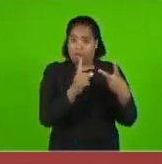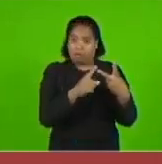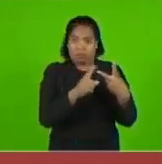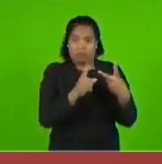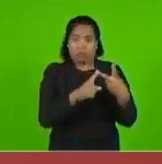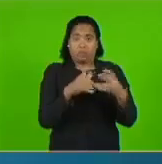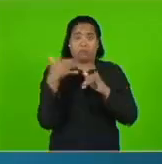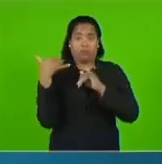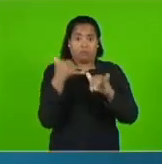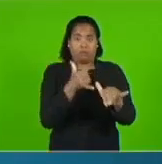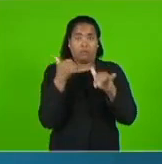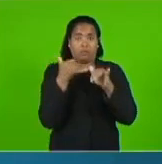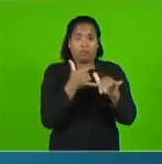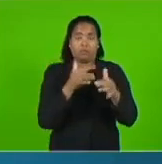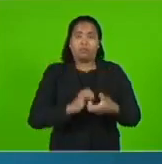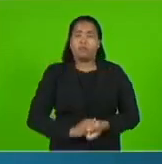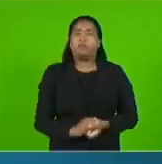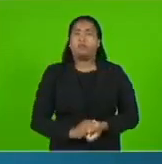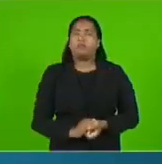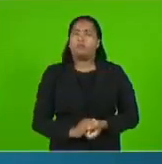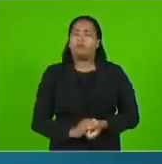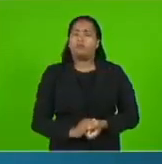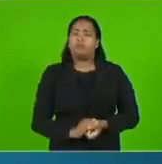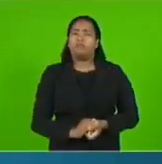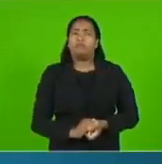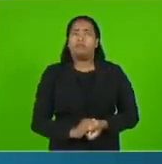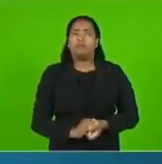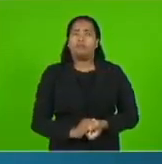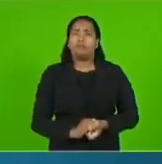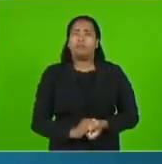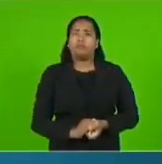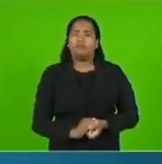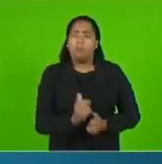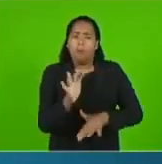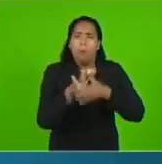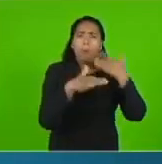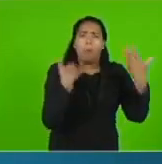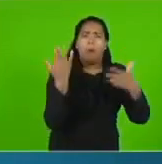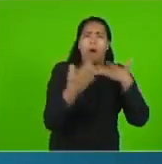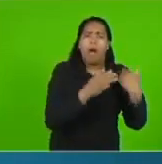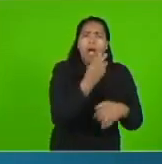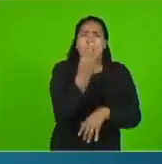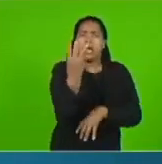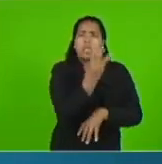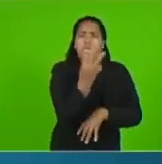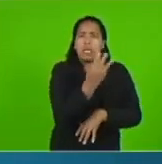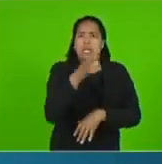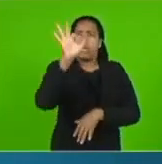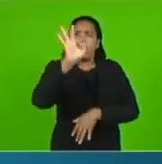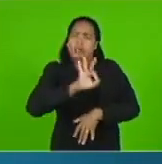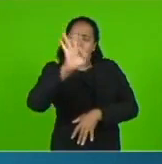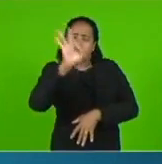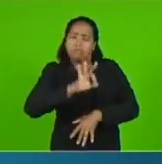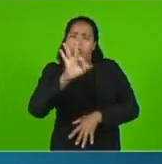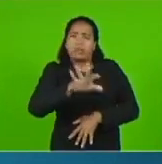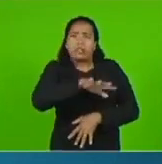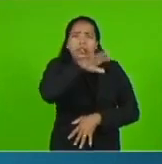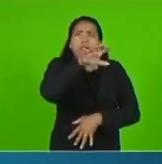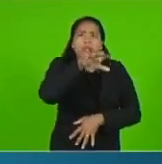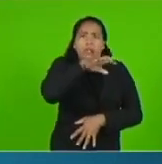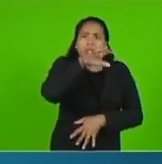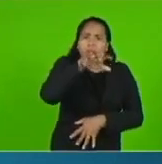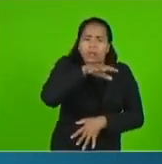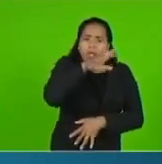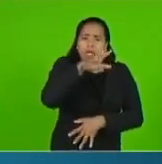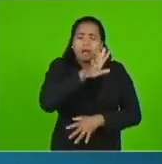second trumpet. Let's read. And a third of the living creatures in the sea died, and a third